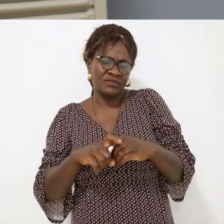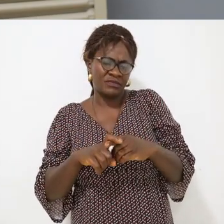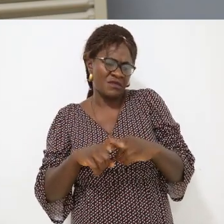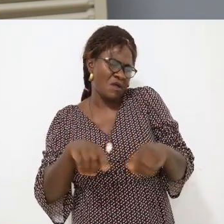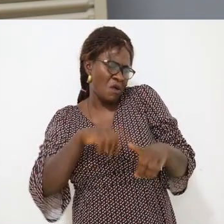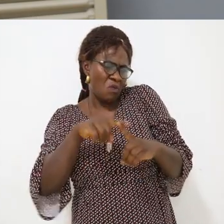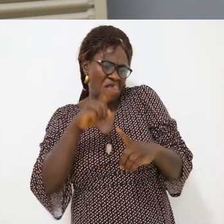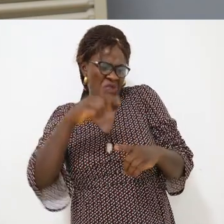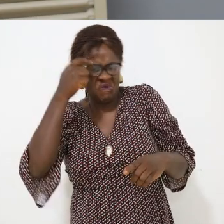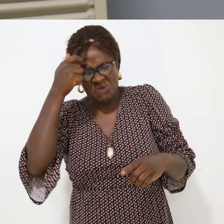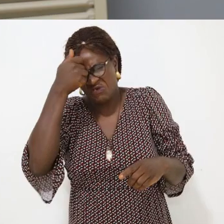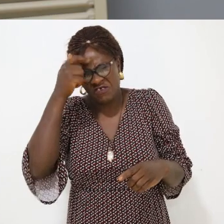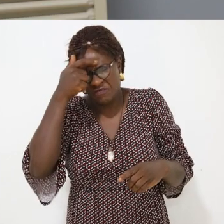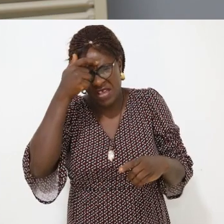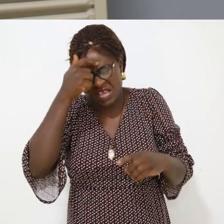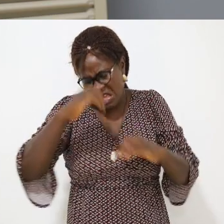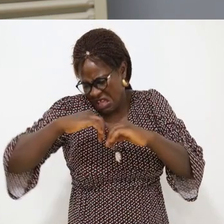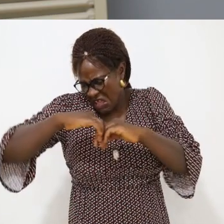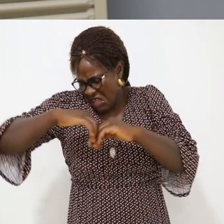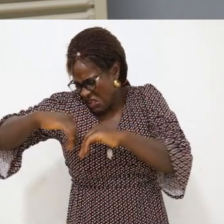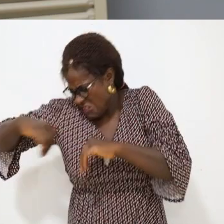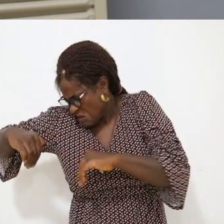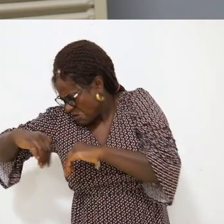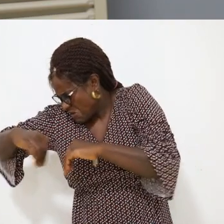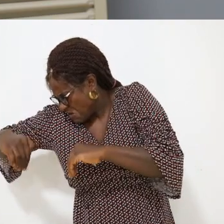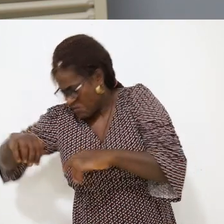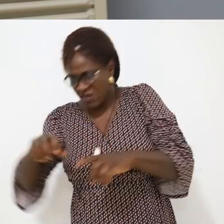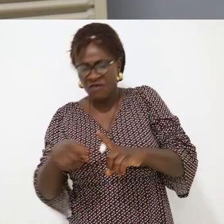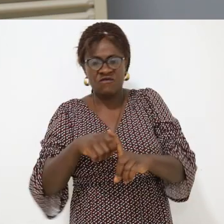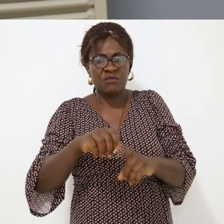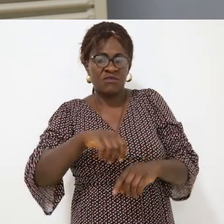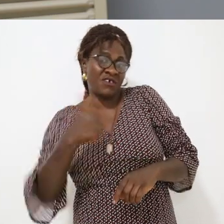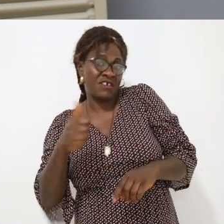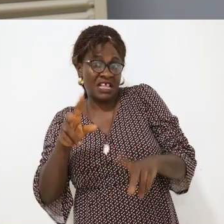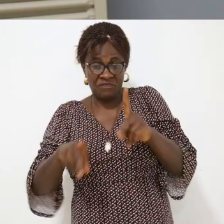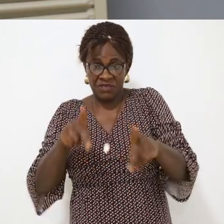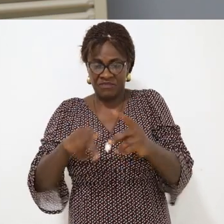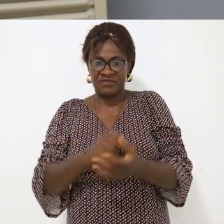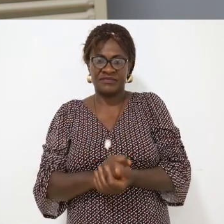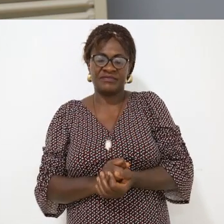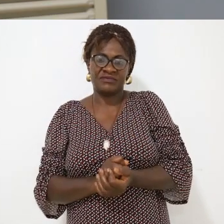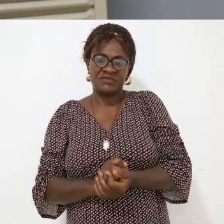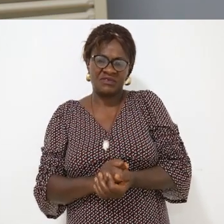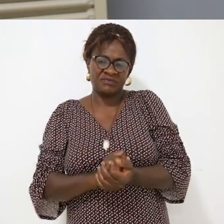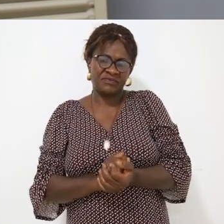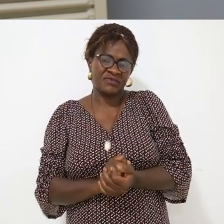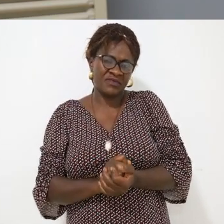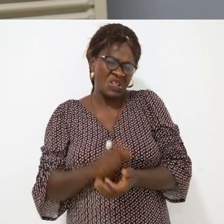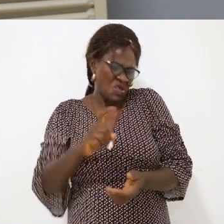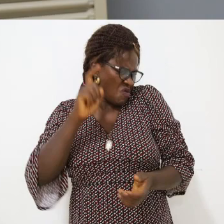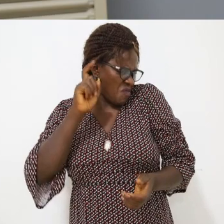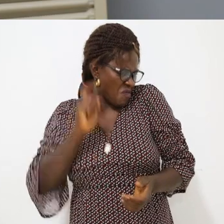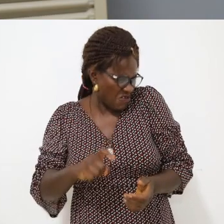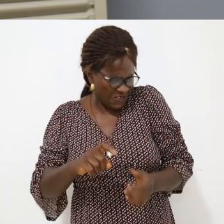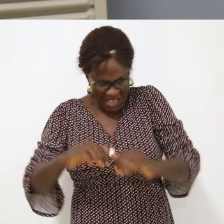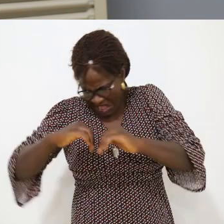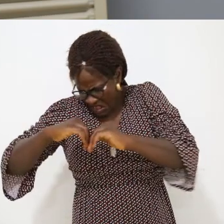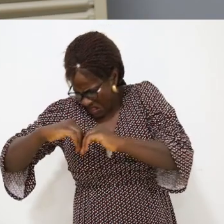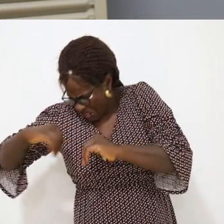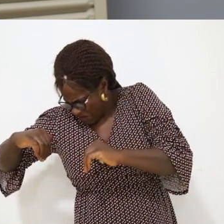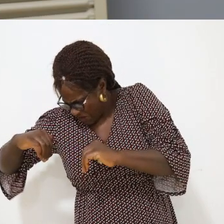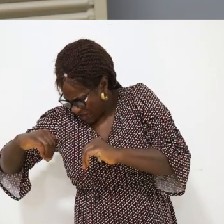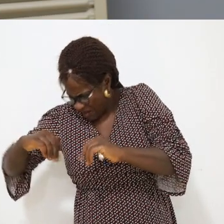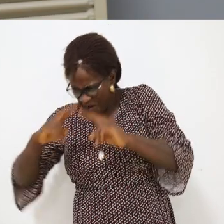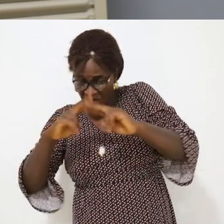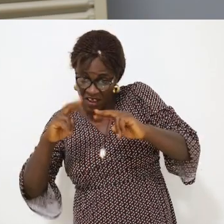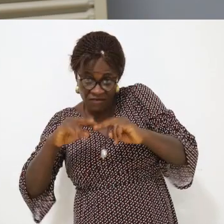is that we have to separate them from other people. We have to, of course, the terms now will